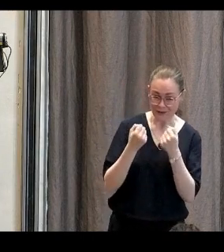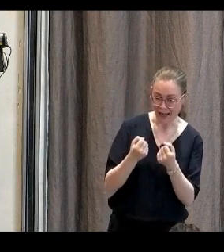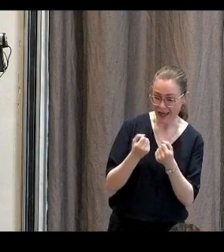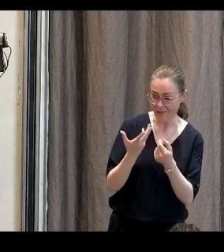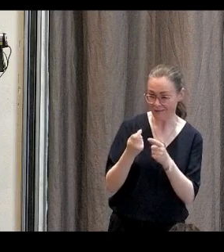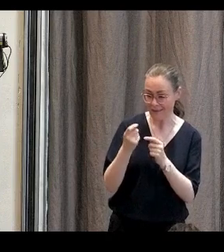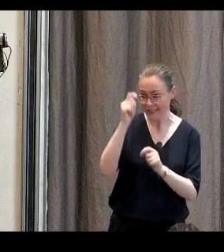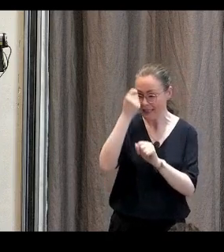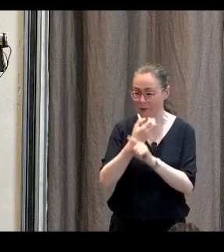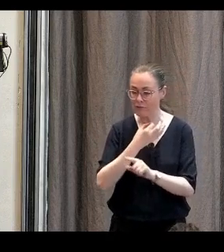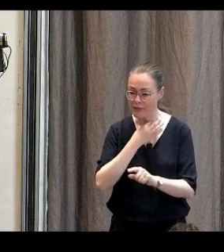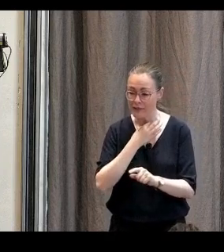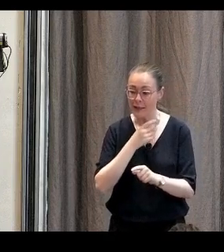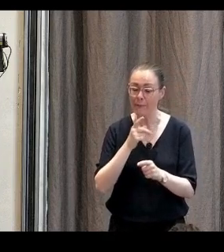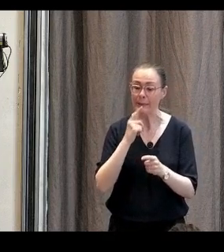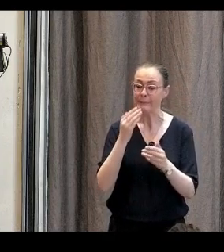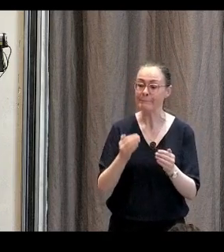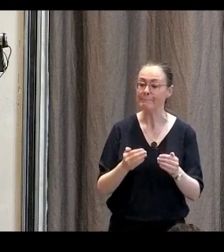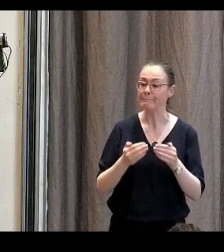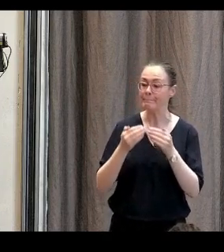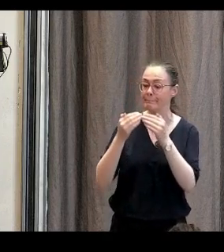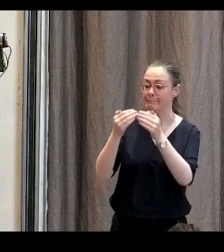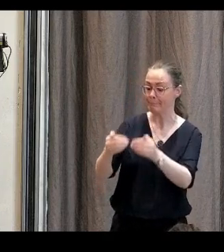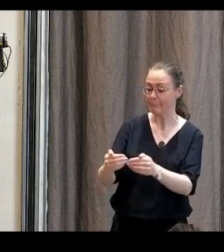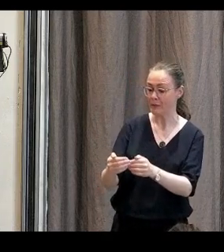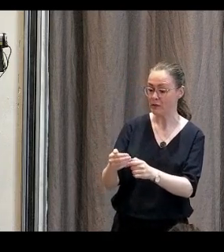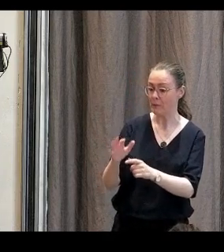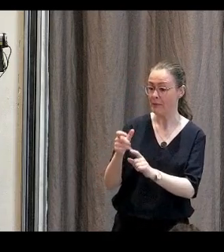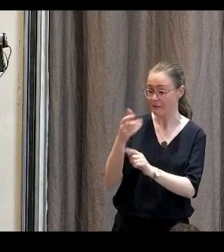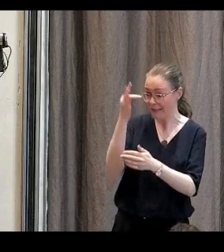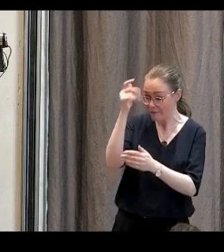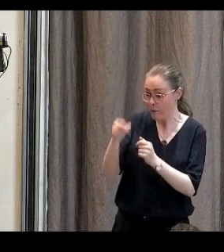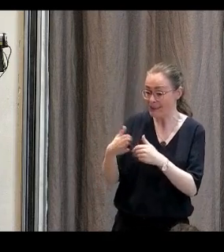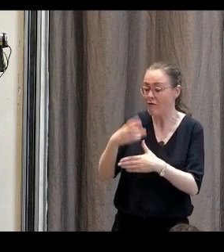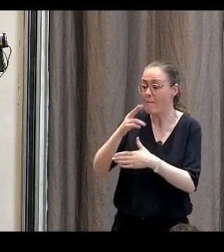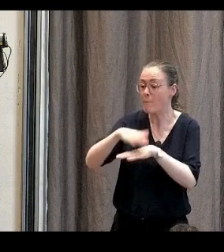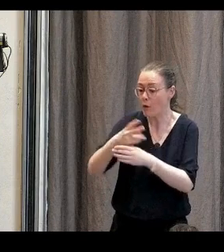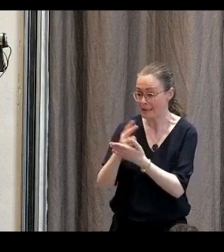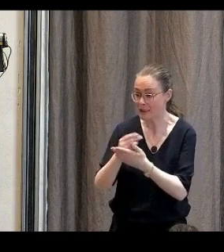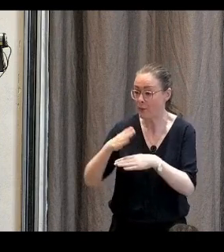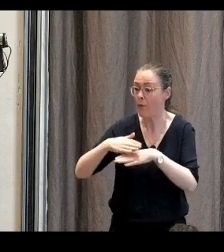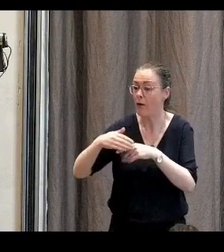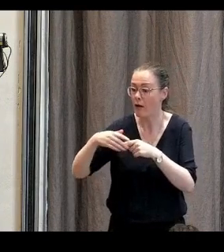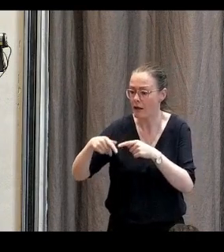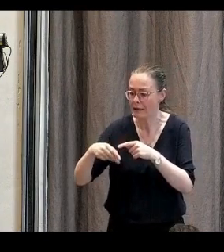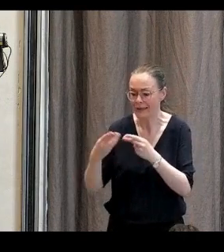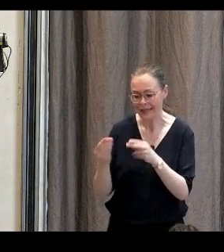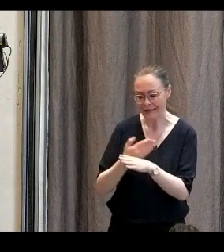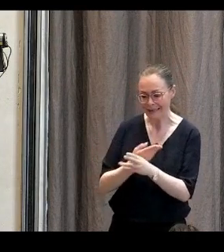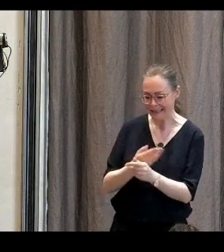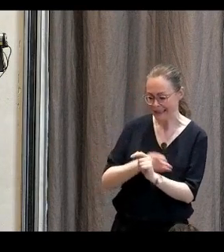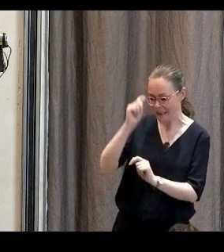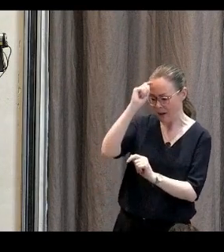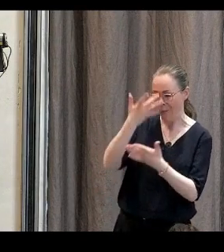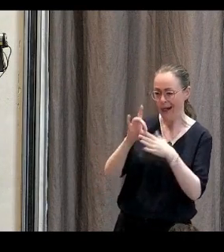of the risk aspects. And if we go move a bit further along the patient journey, people have had more seizures. Then we need to be thinking about, well, what